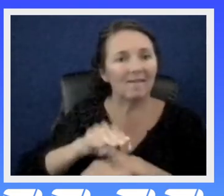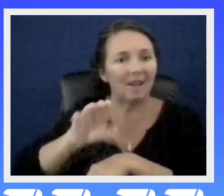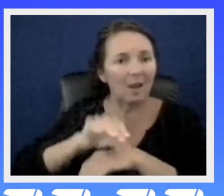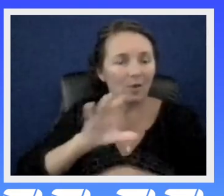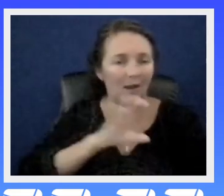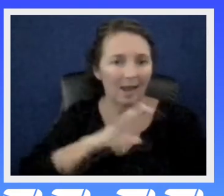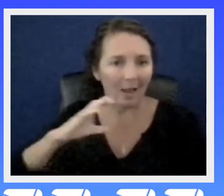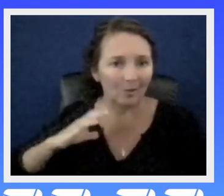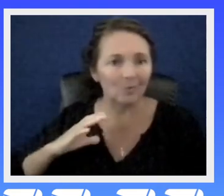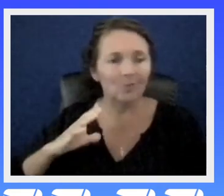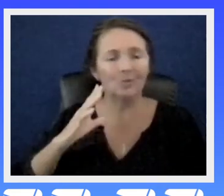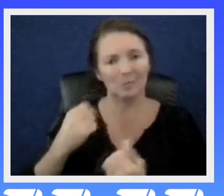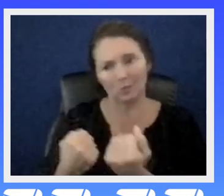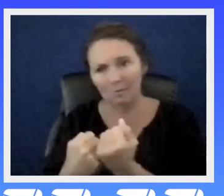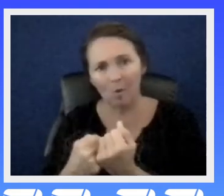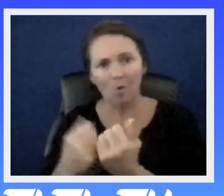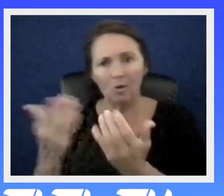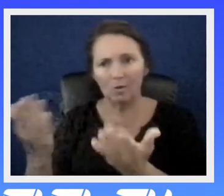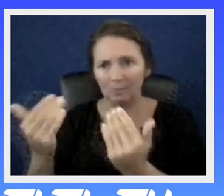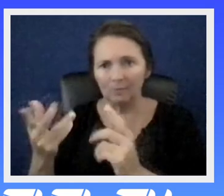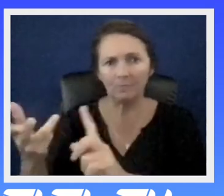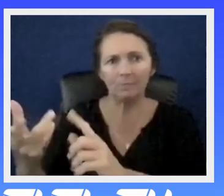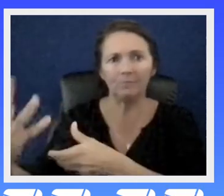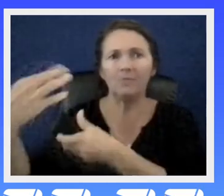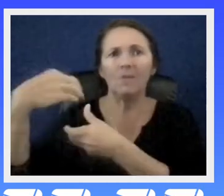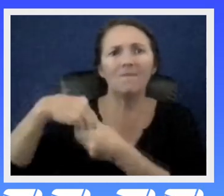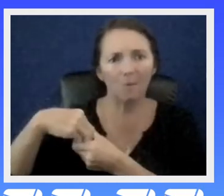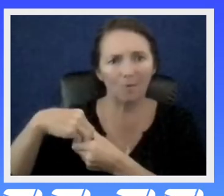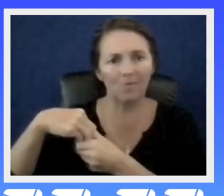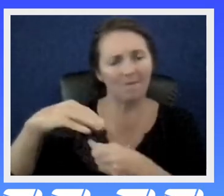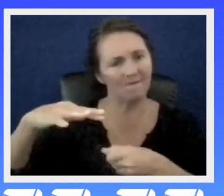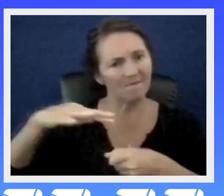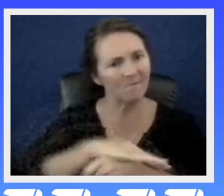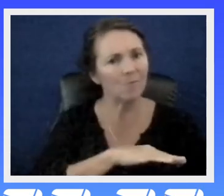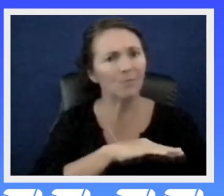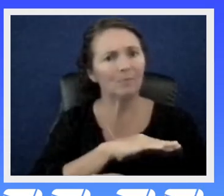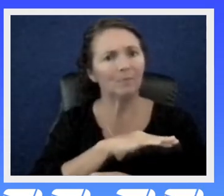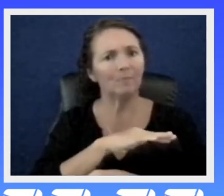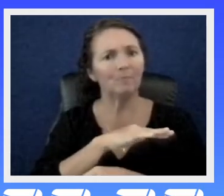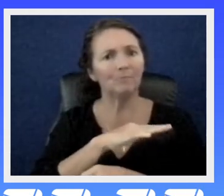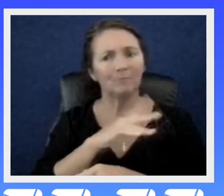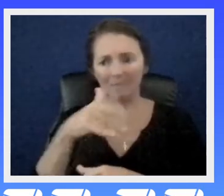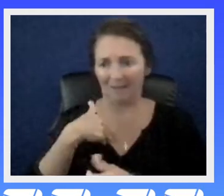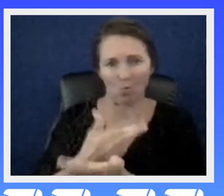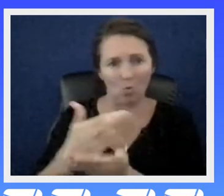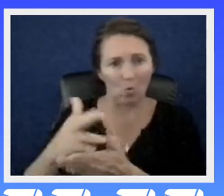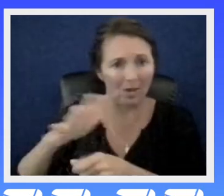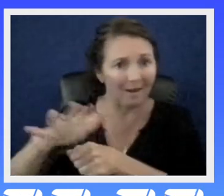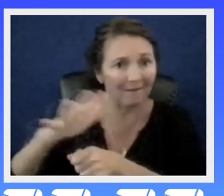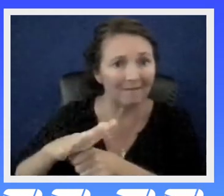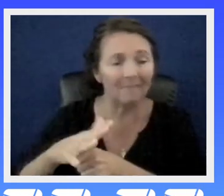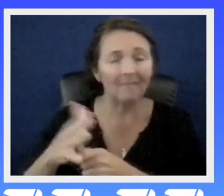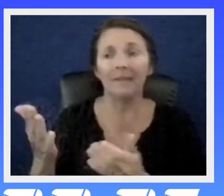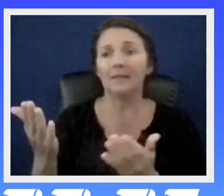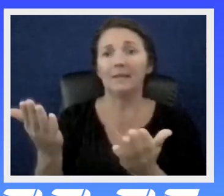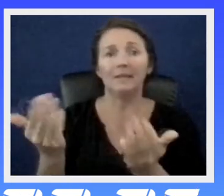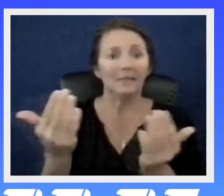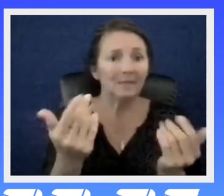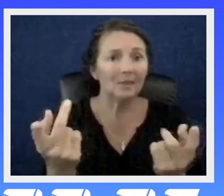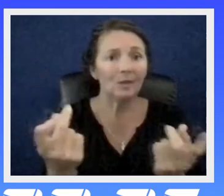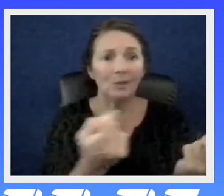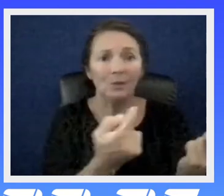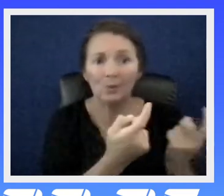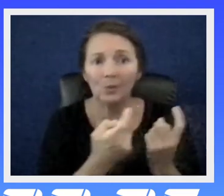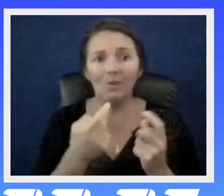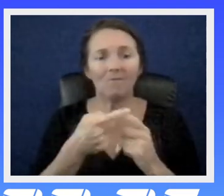and make sure is fully resourced. they should come from young people at the